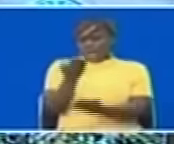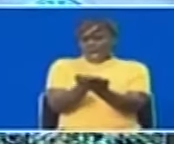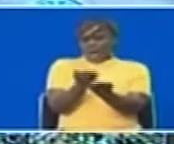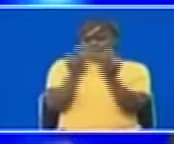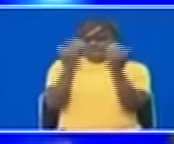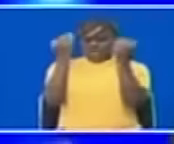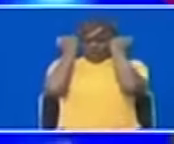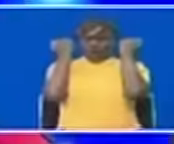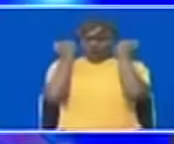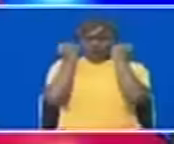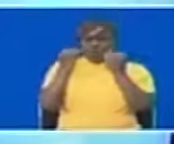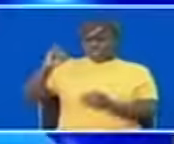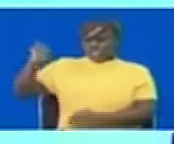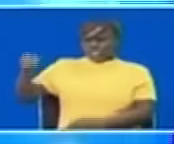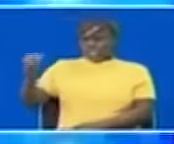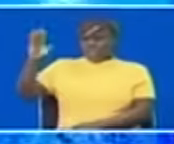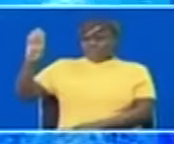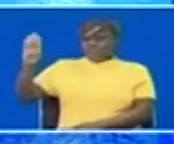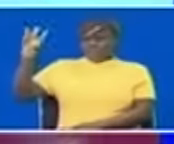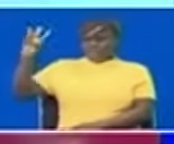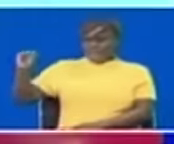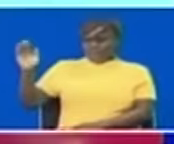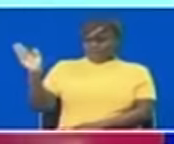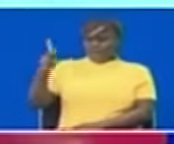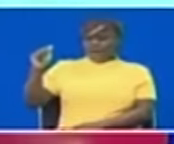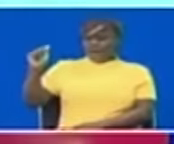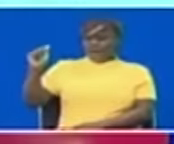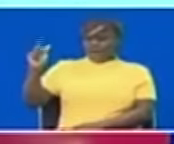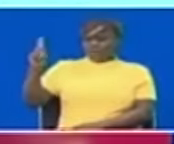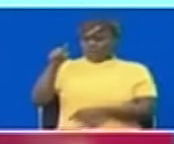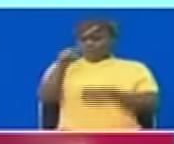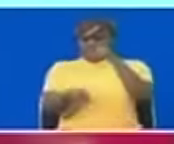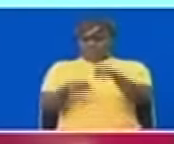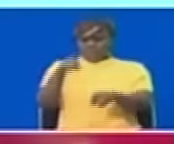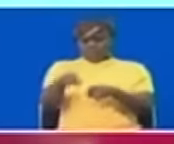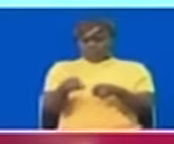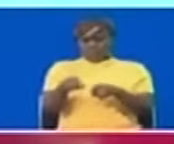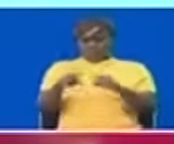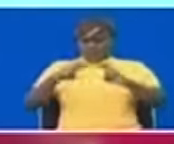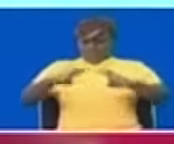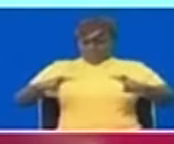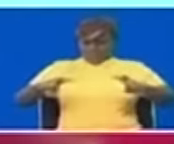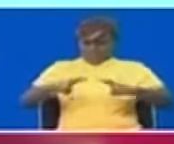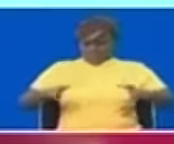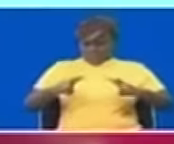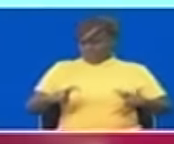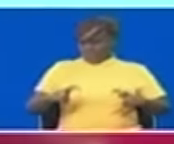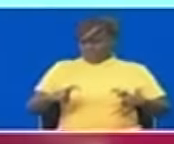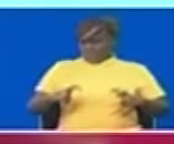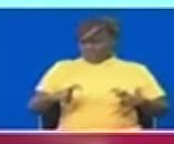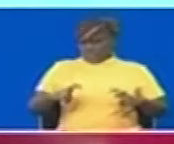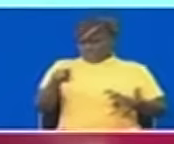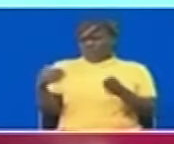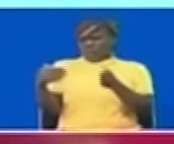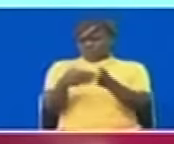Judge Justice Gbm Kariuki, who is now blaming the Office of Directorate of Criminal Investigations for what he